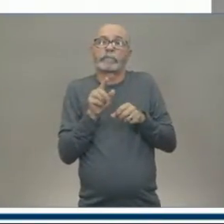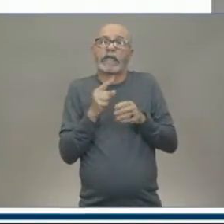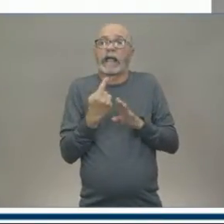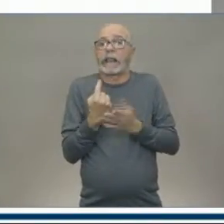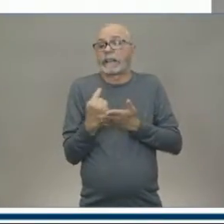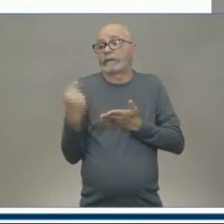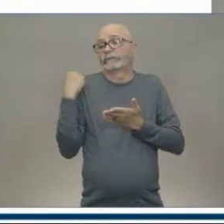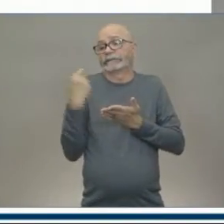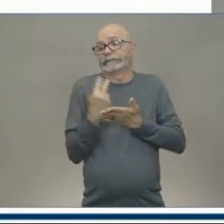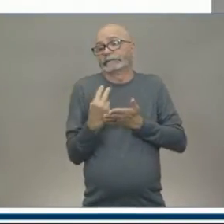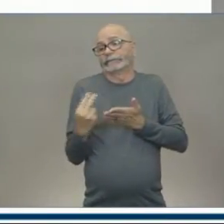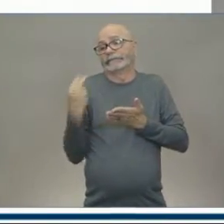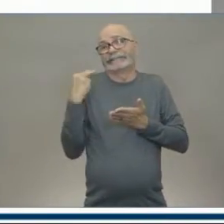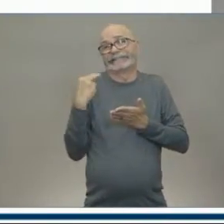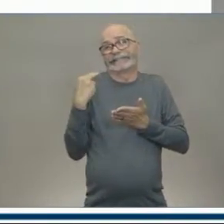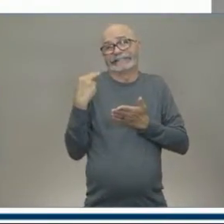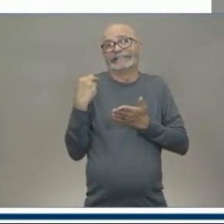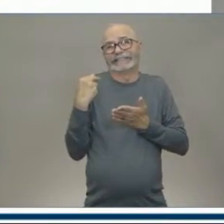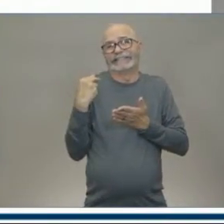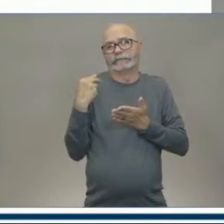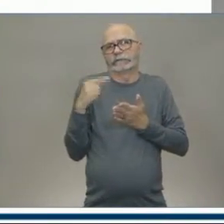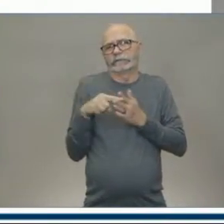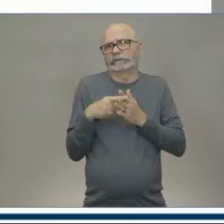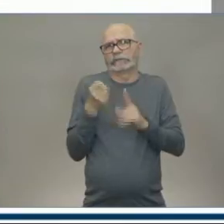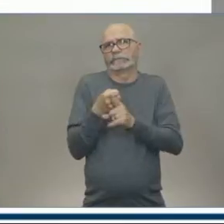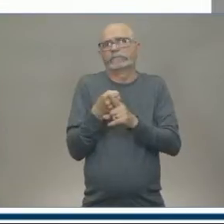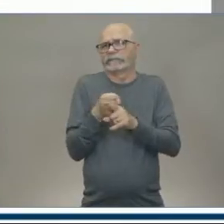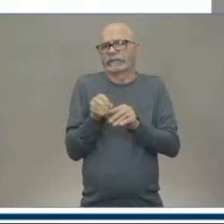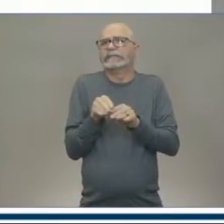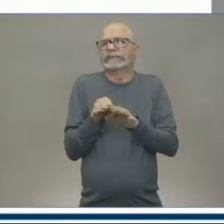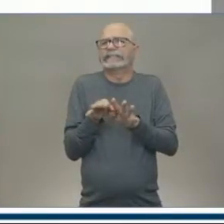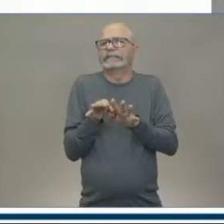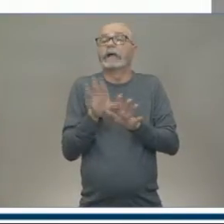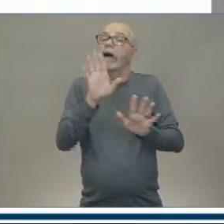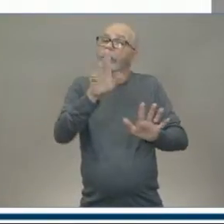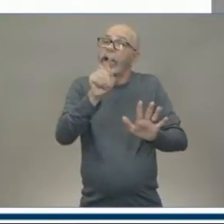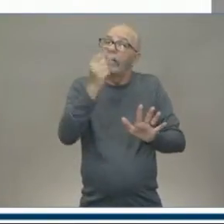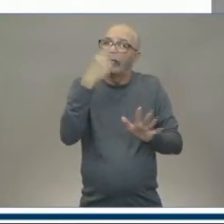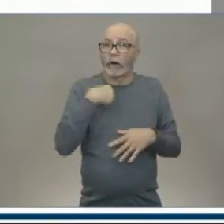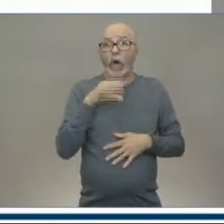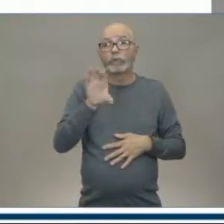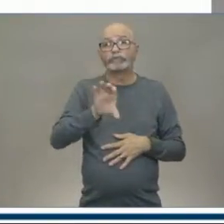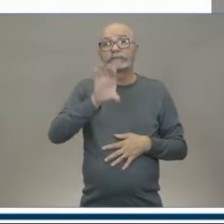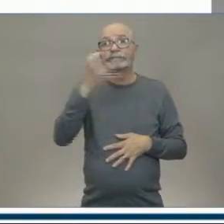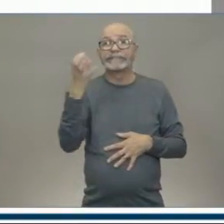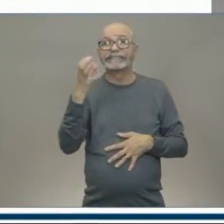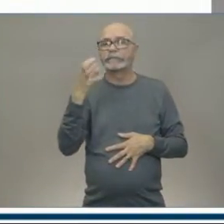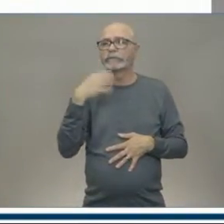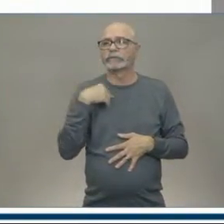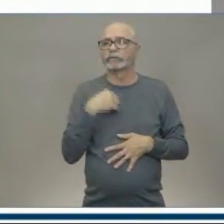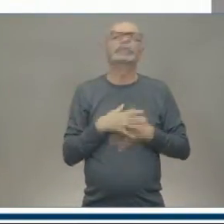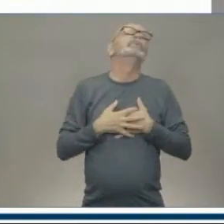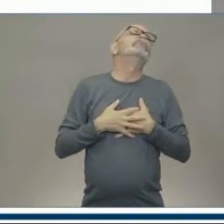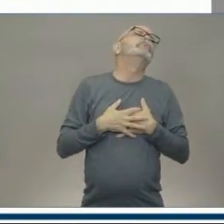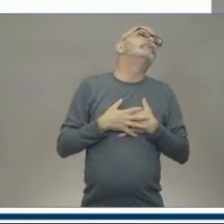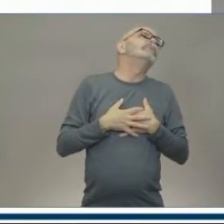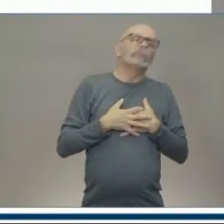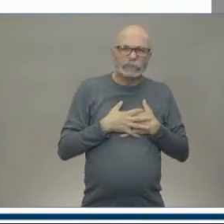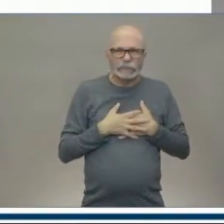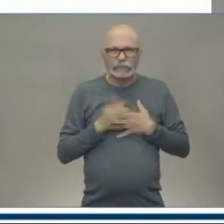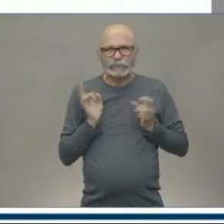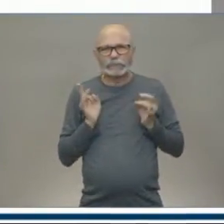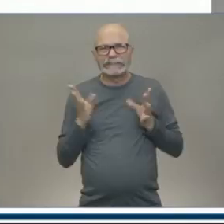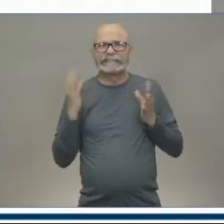from Thanksgiving. I am certainly concerned about Christmas, a time of the year or the holiday season when traditionally we